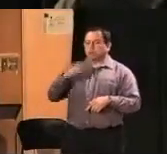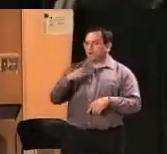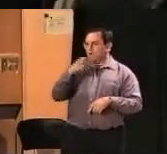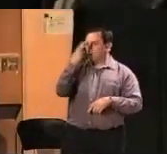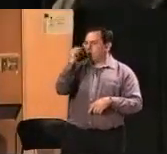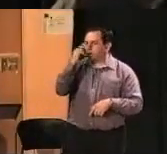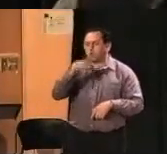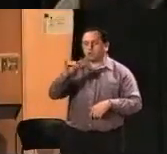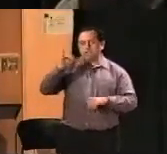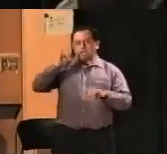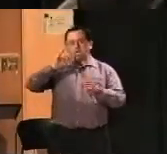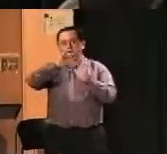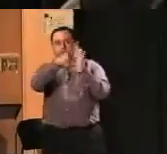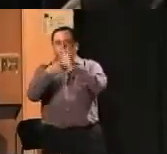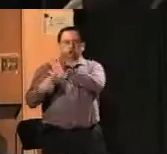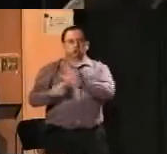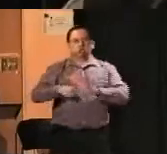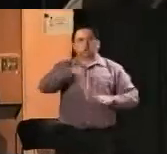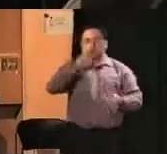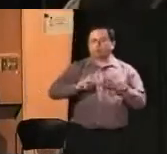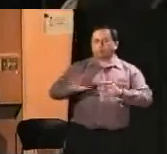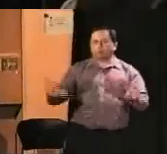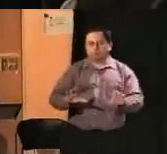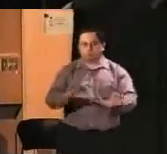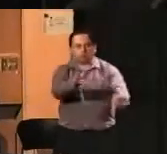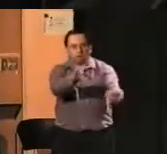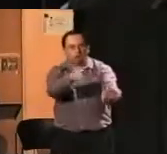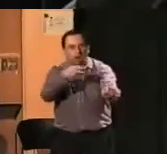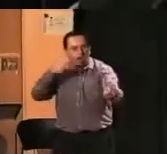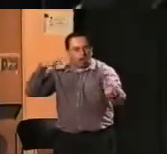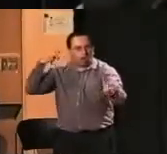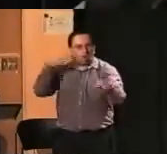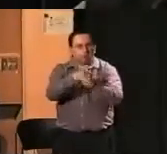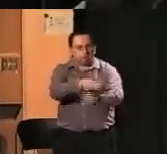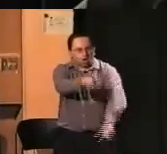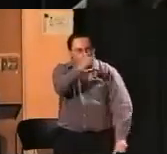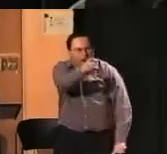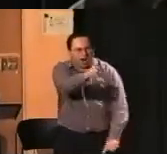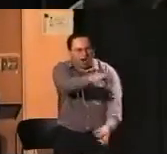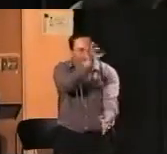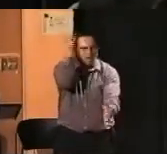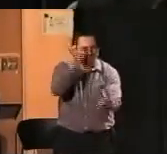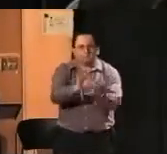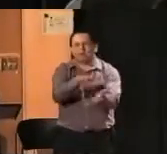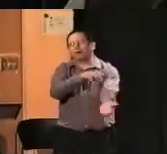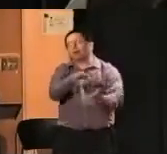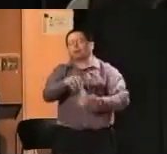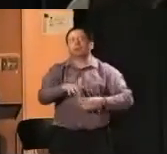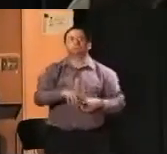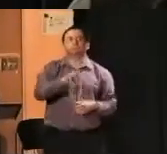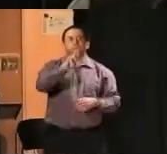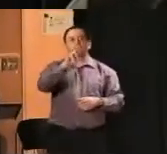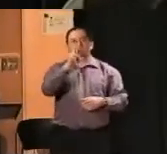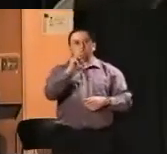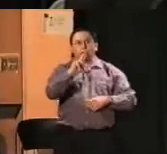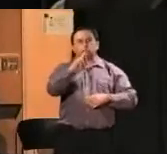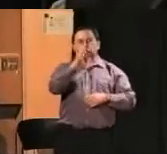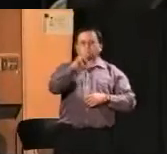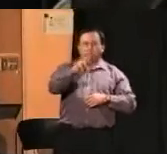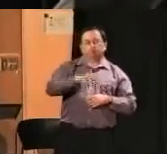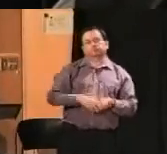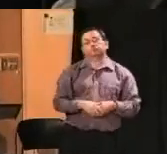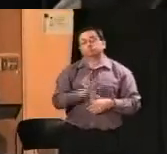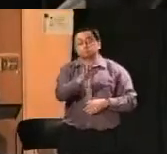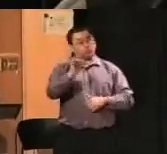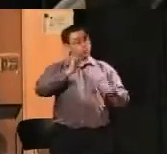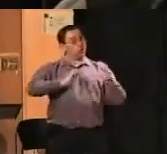of hearing persons going about their daily business are deadly and often hysterical. Roger Carver, Vancouver. Her act